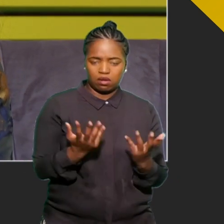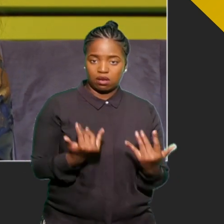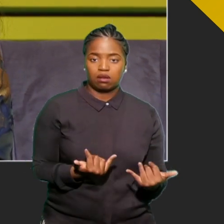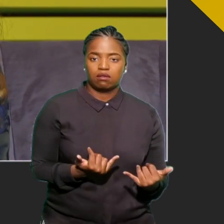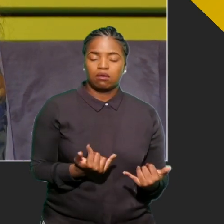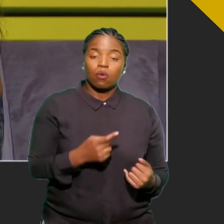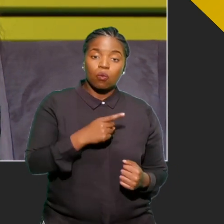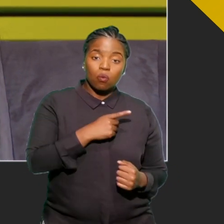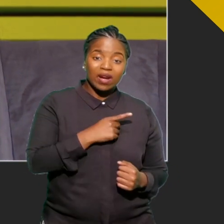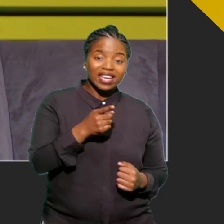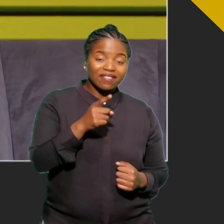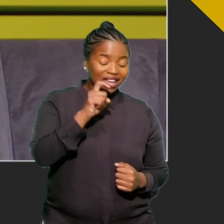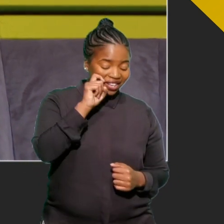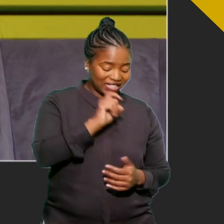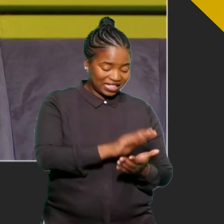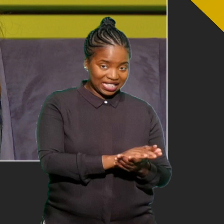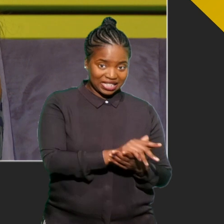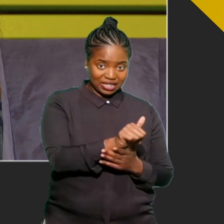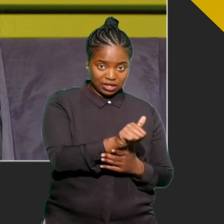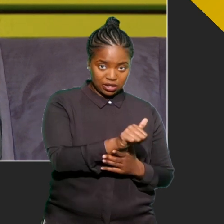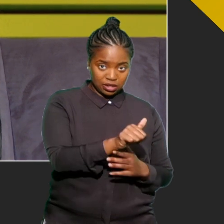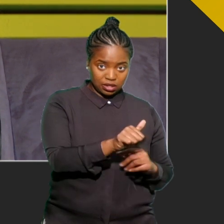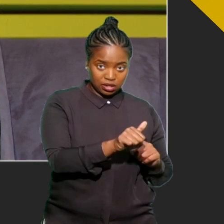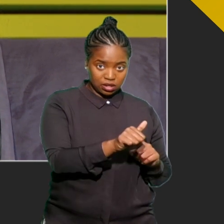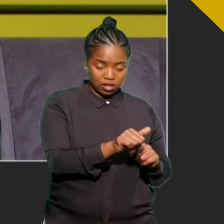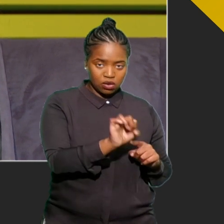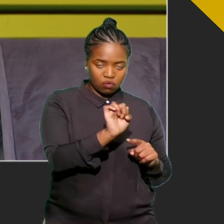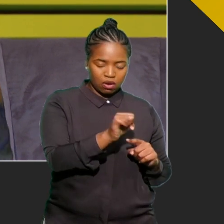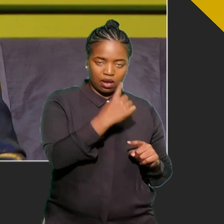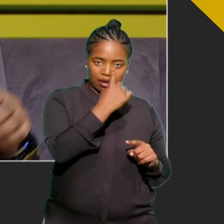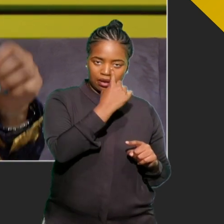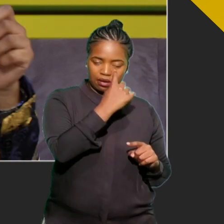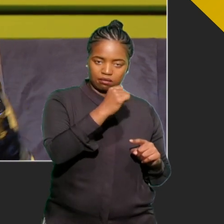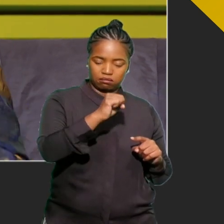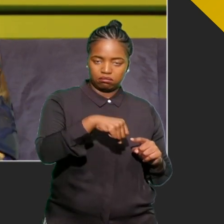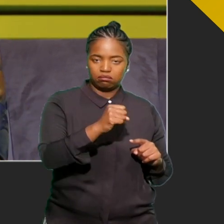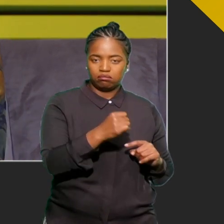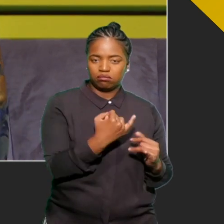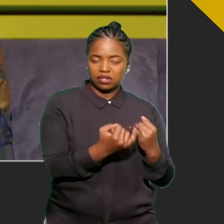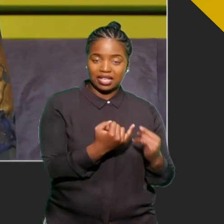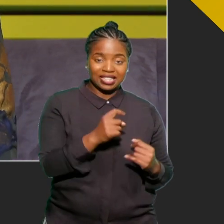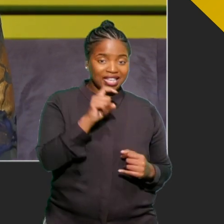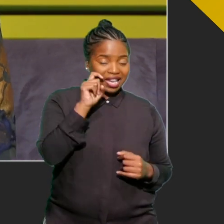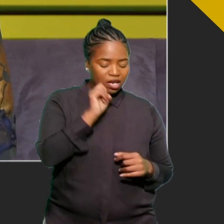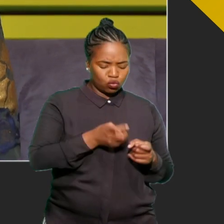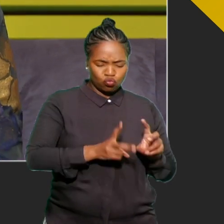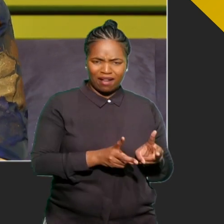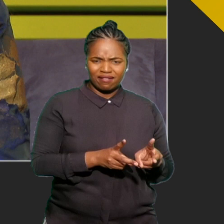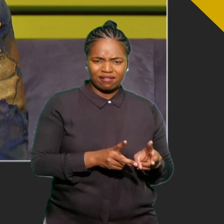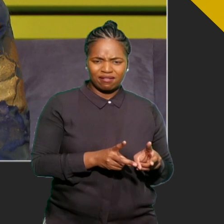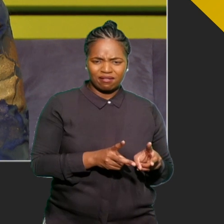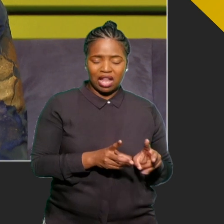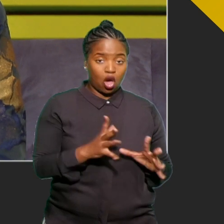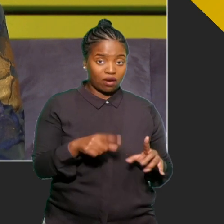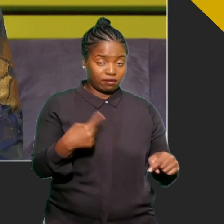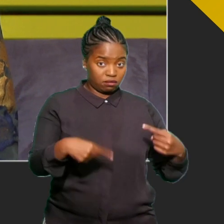says, when you're 16, you can consent to sex, right? when you are the age of 12, fine, there's a lot